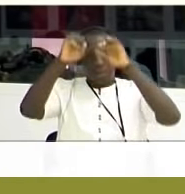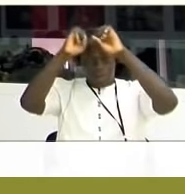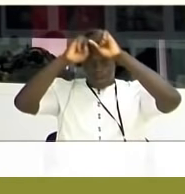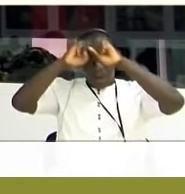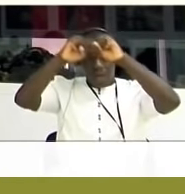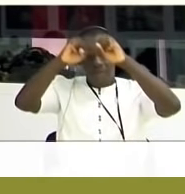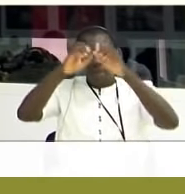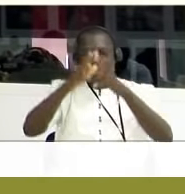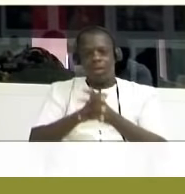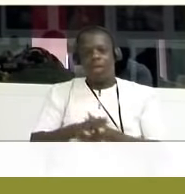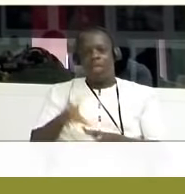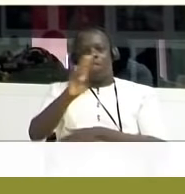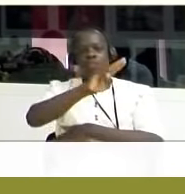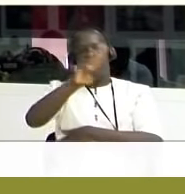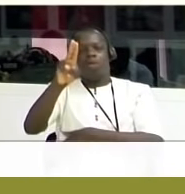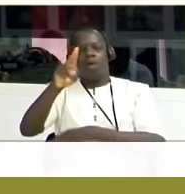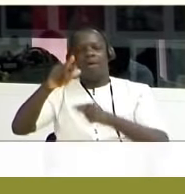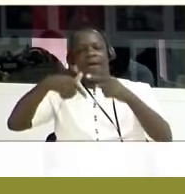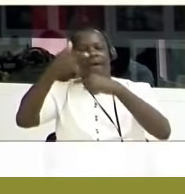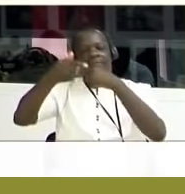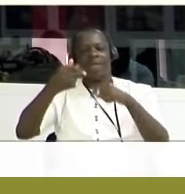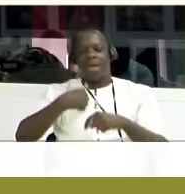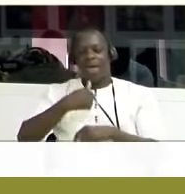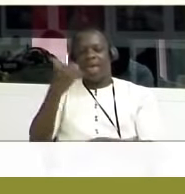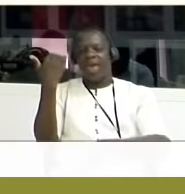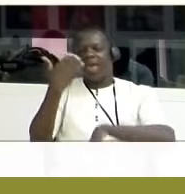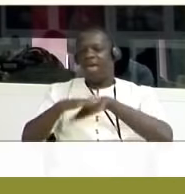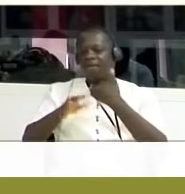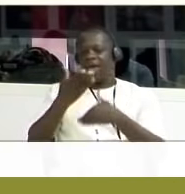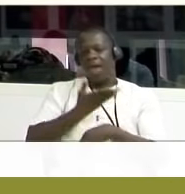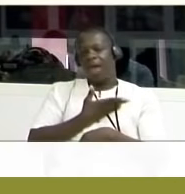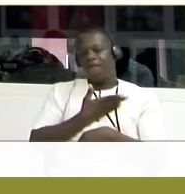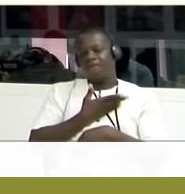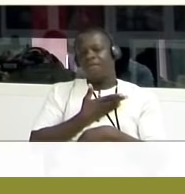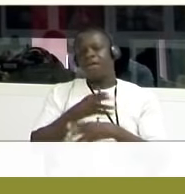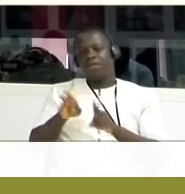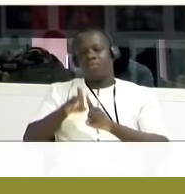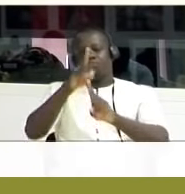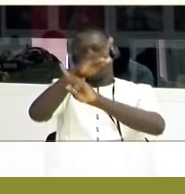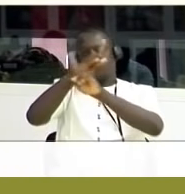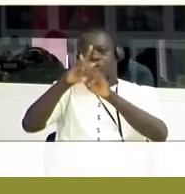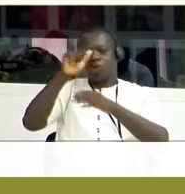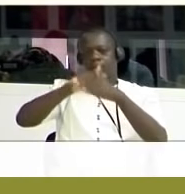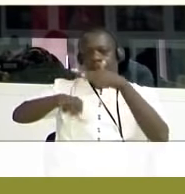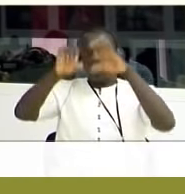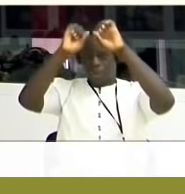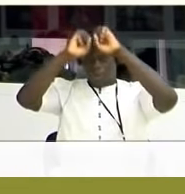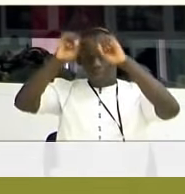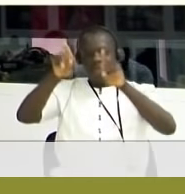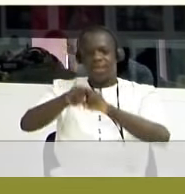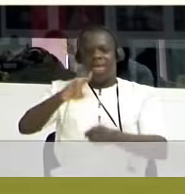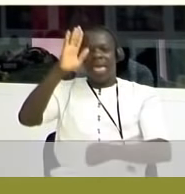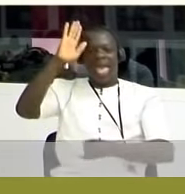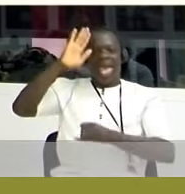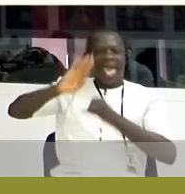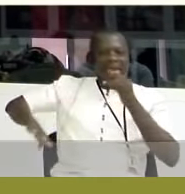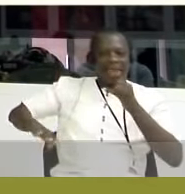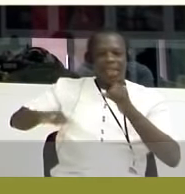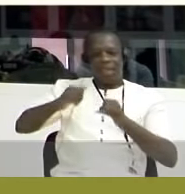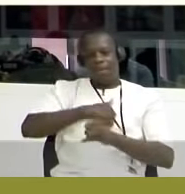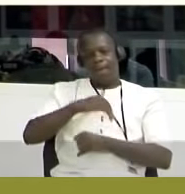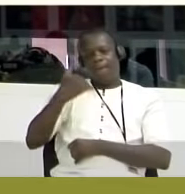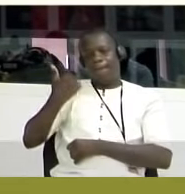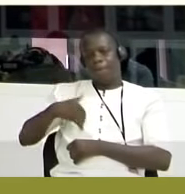No, after that, I did not hold any position. That was the end of my public career, service career.